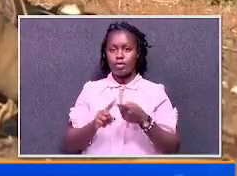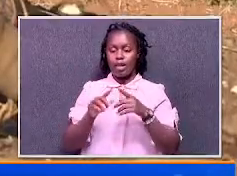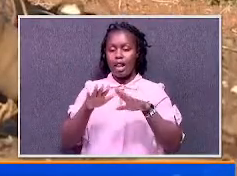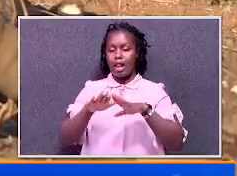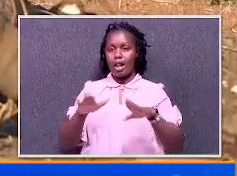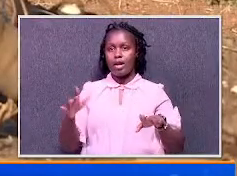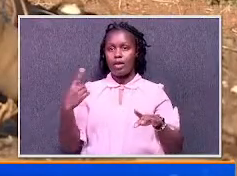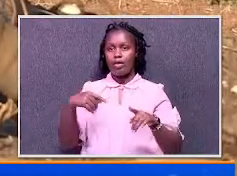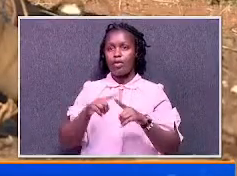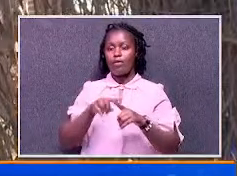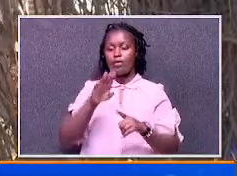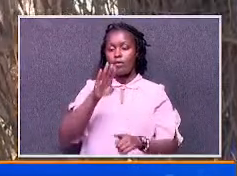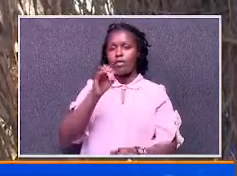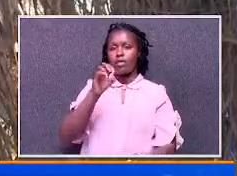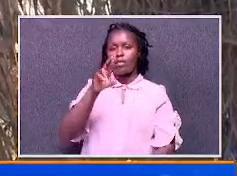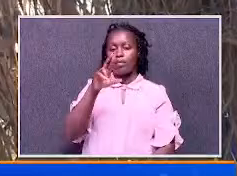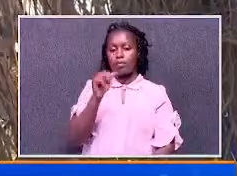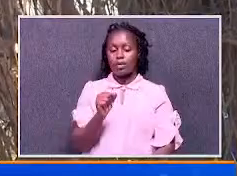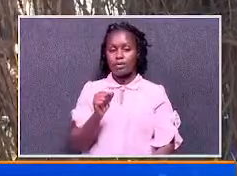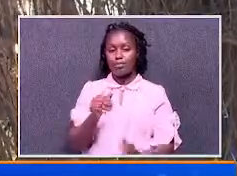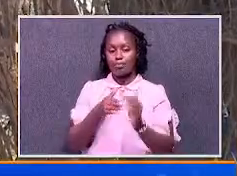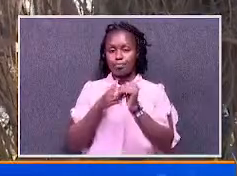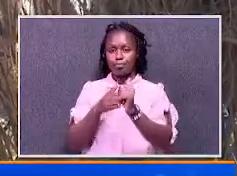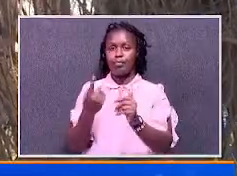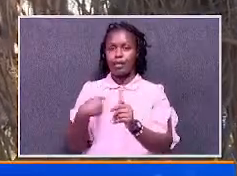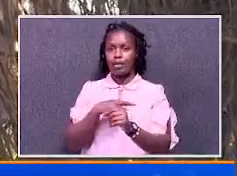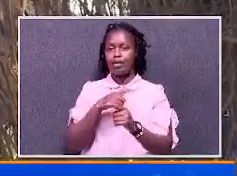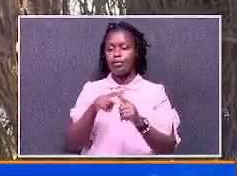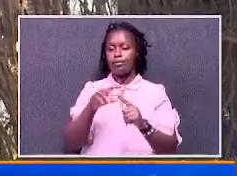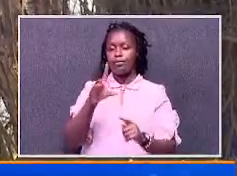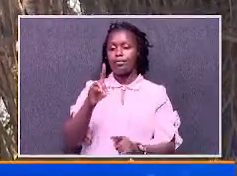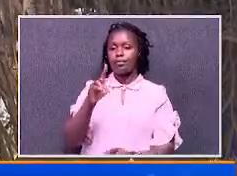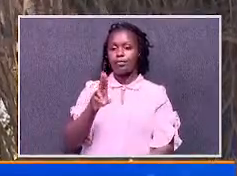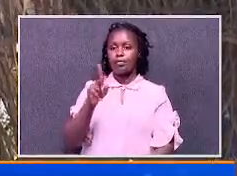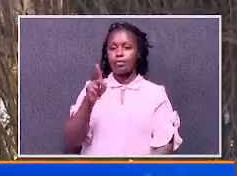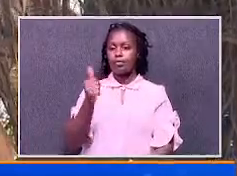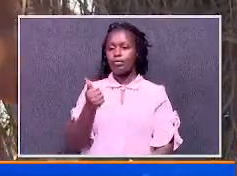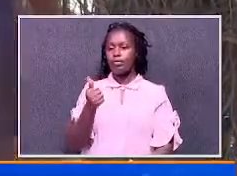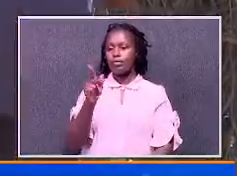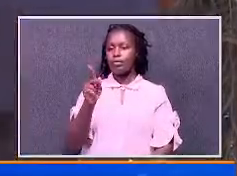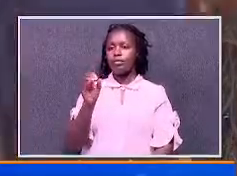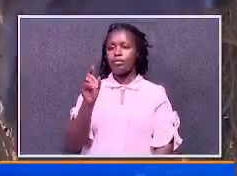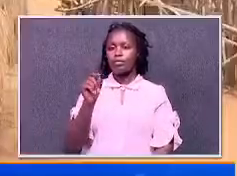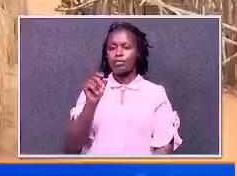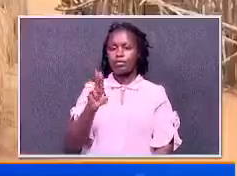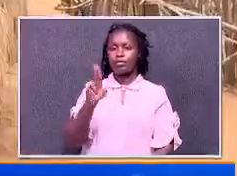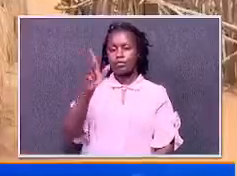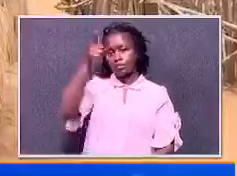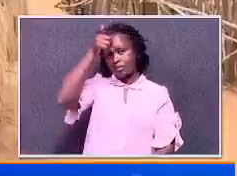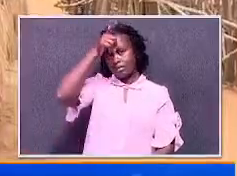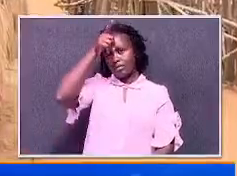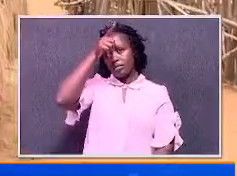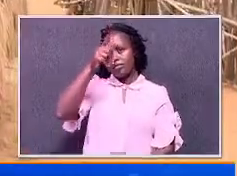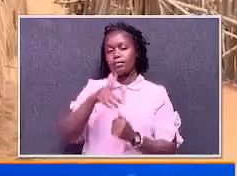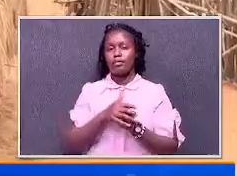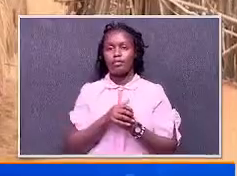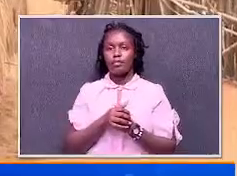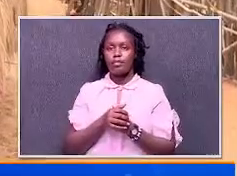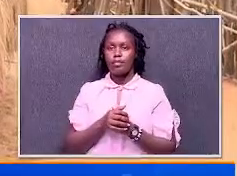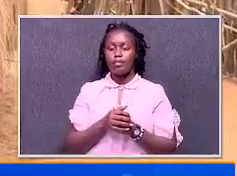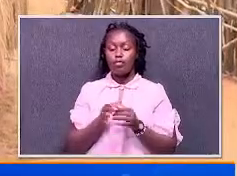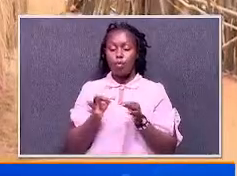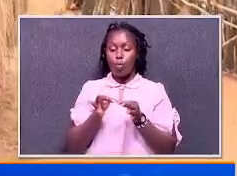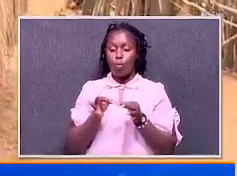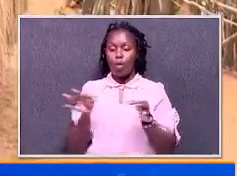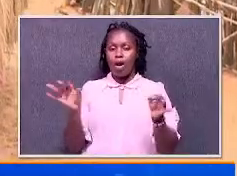of Bura constituency, leads us to Dukakotu village. For a very